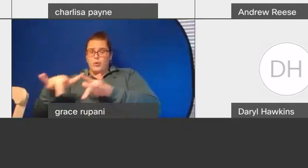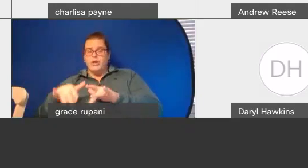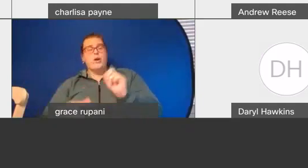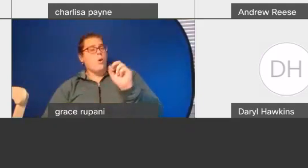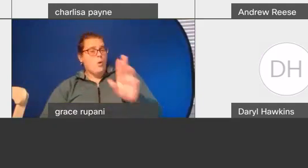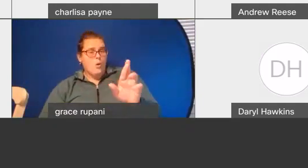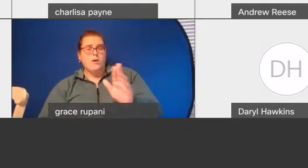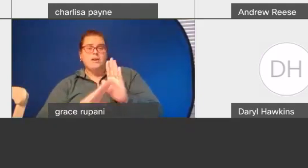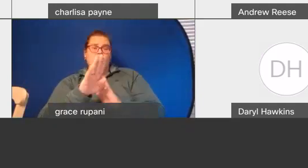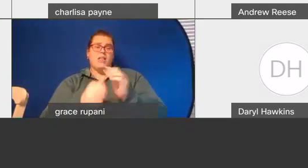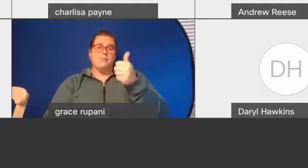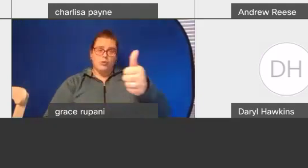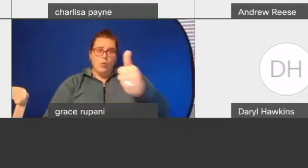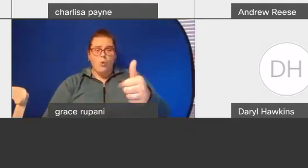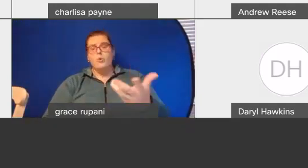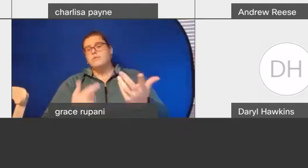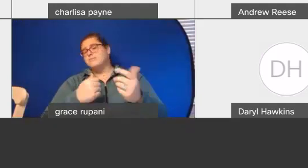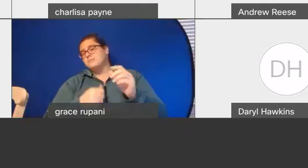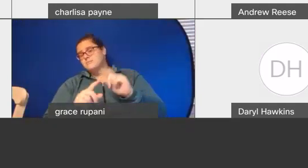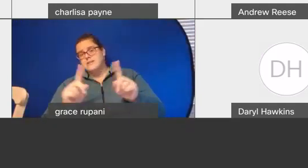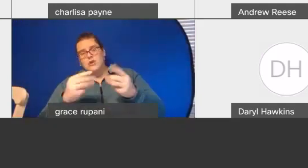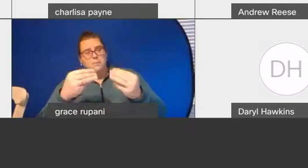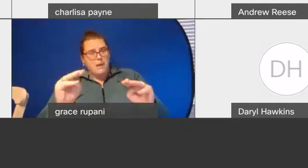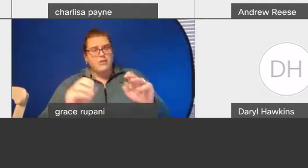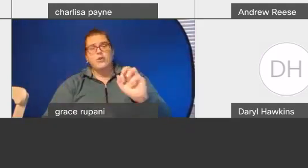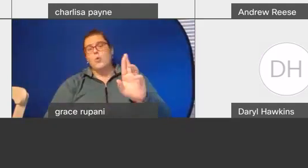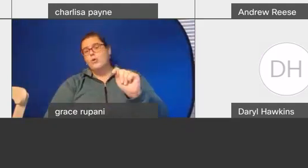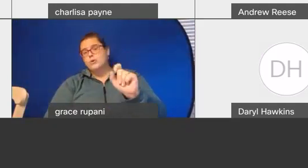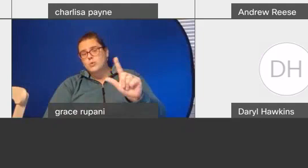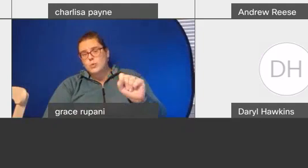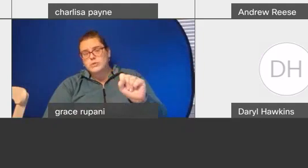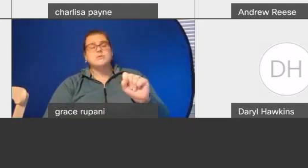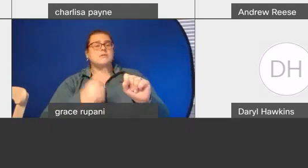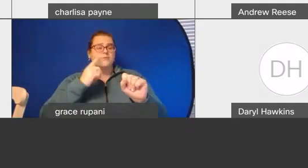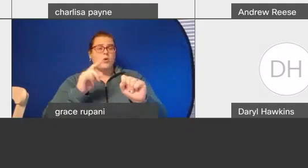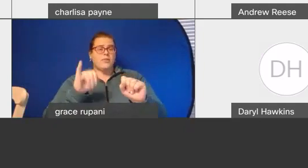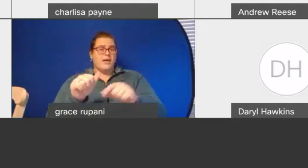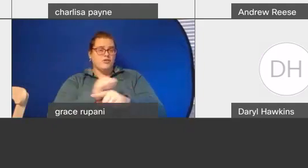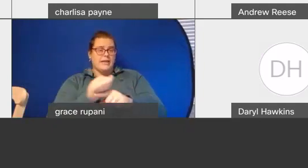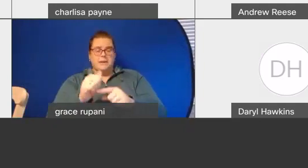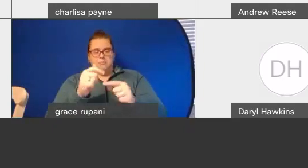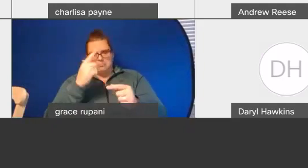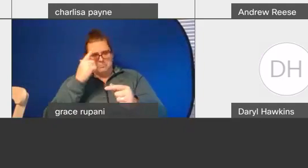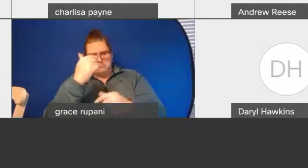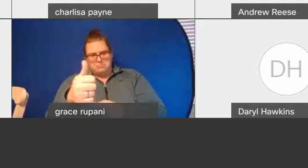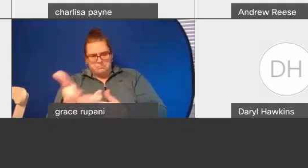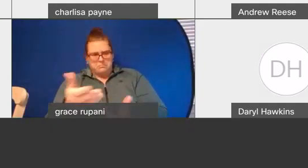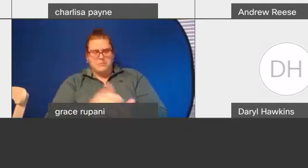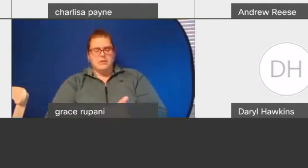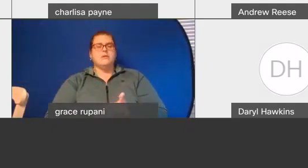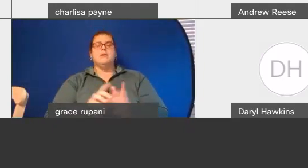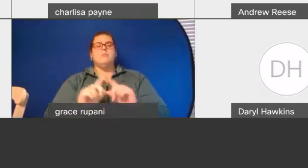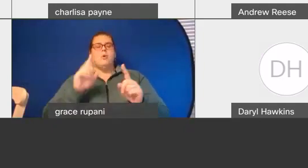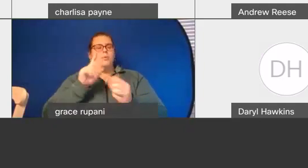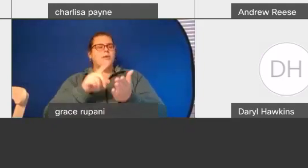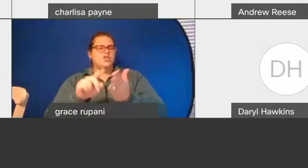can develop their own tools or methods for that refresher training. Just however, we will be checking in from time to time to make sure that everything is in